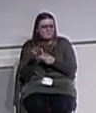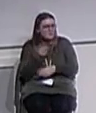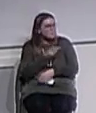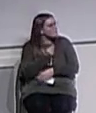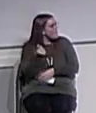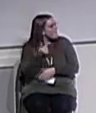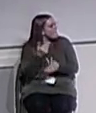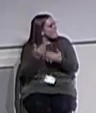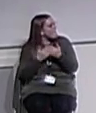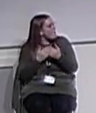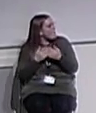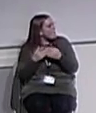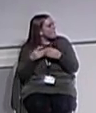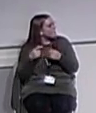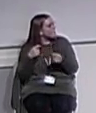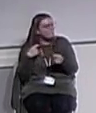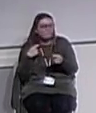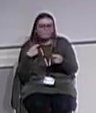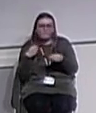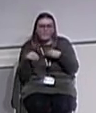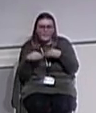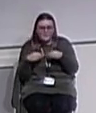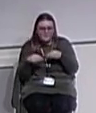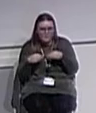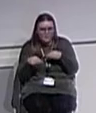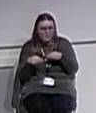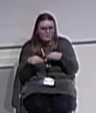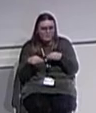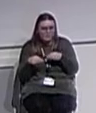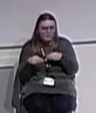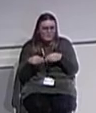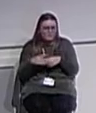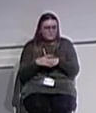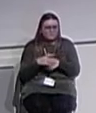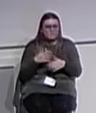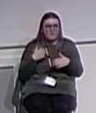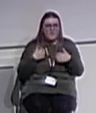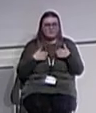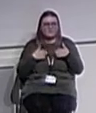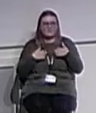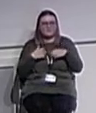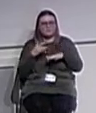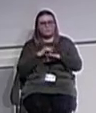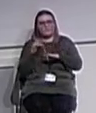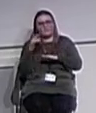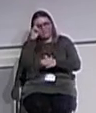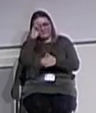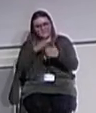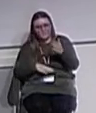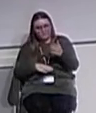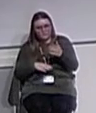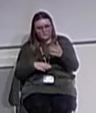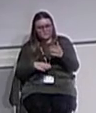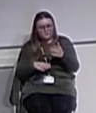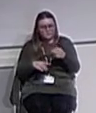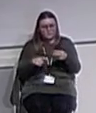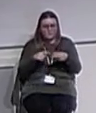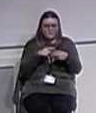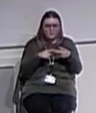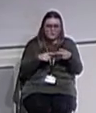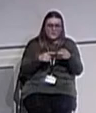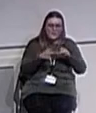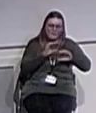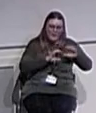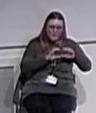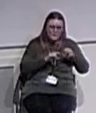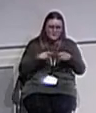If you want to do a bioscience degree with an industrial or professional experience, you do the biosciences full on for 2 years. And then in the third year, you